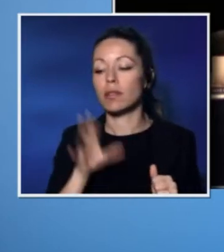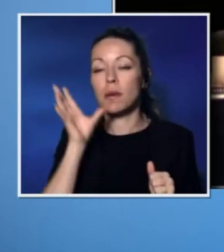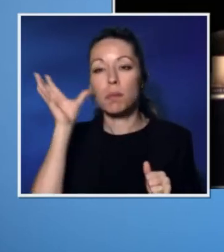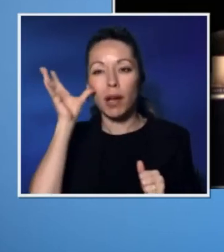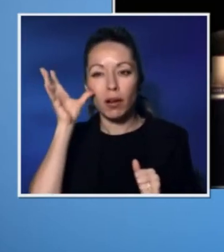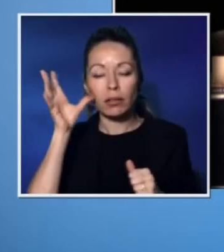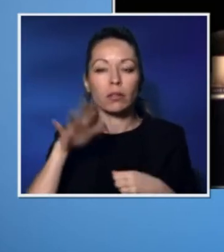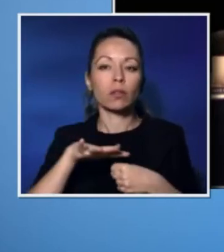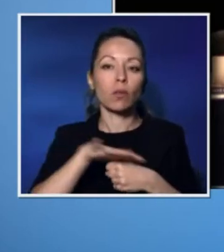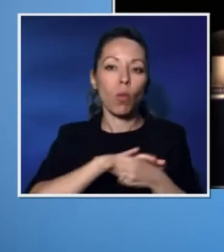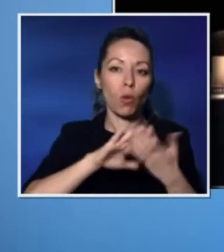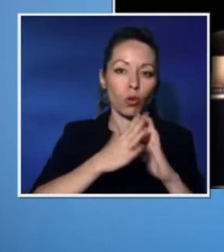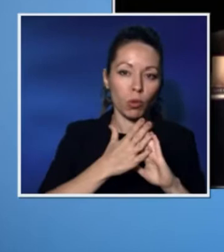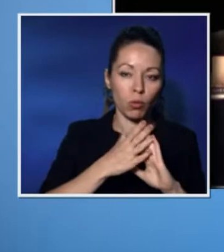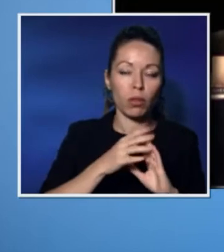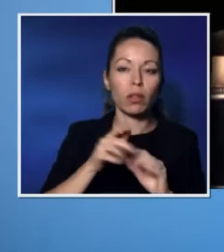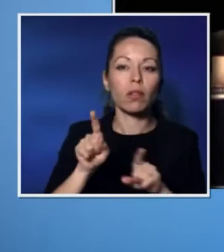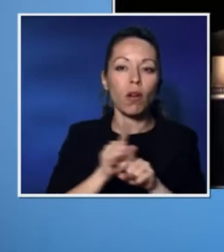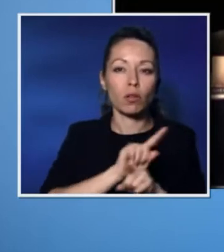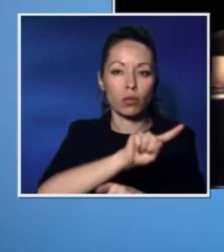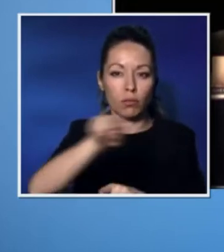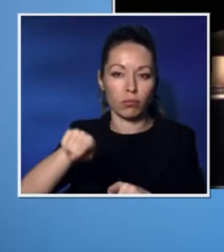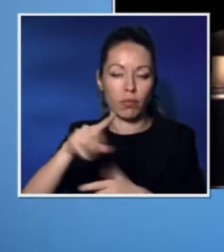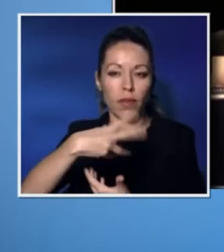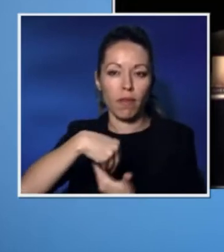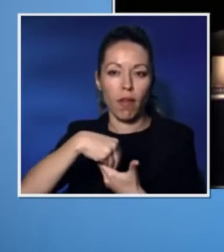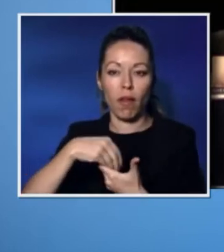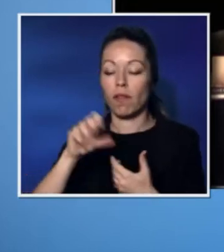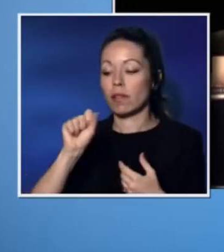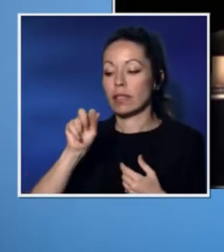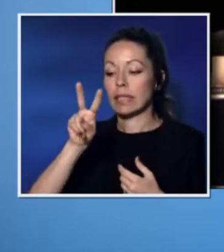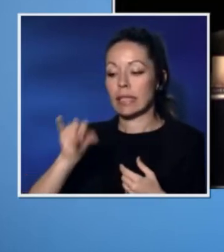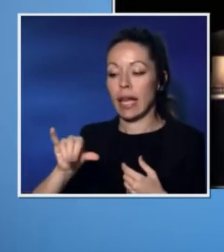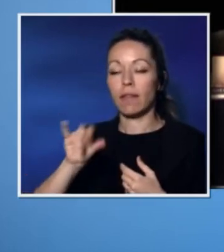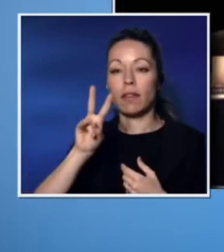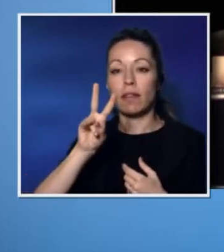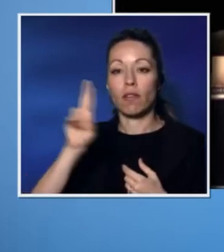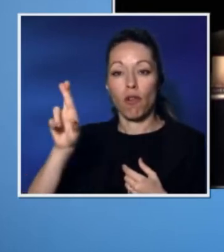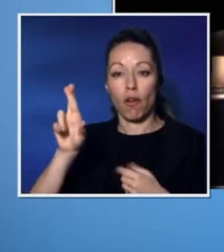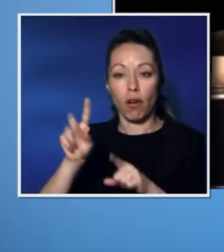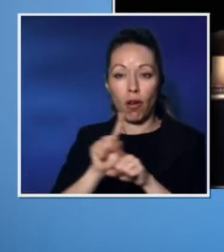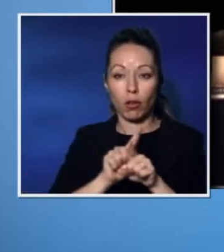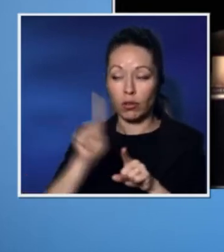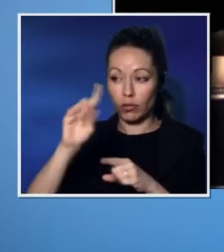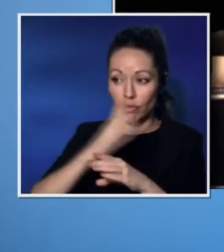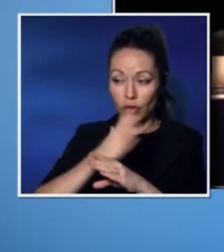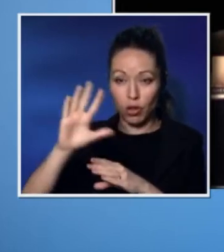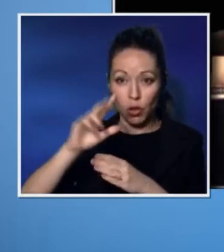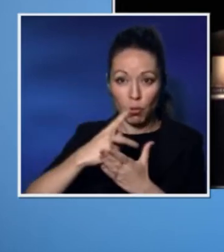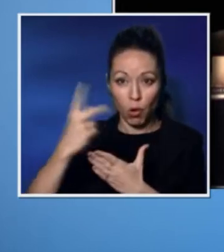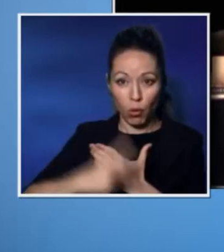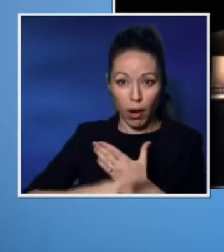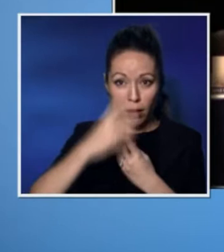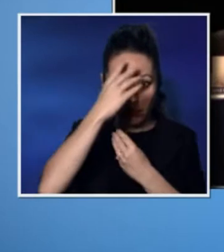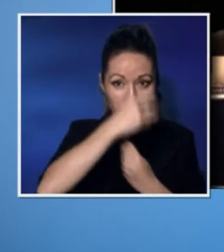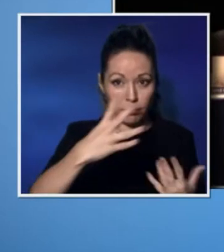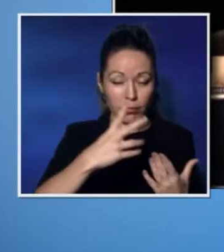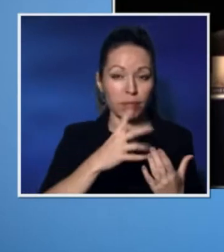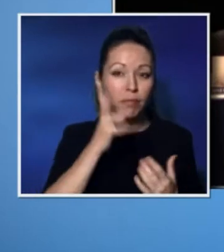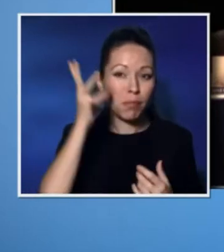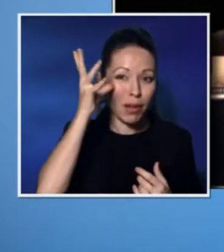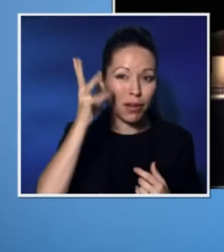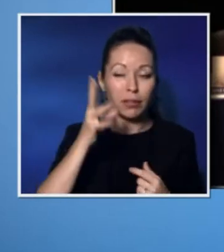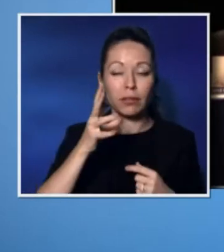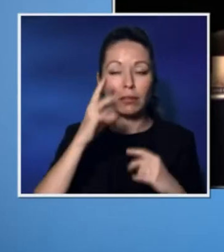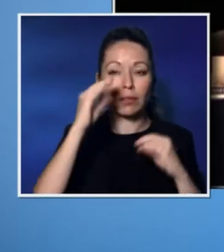community members. A special thank you to Savvy and Vocational Rehabilitation for sharing your programs with parents and visiting